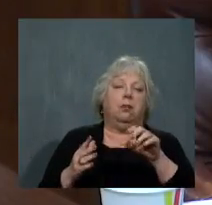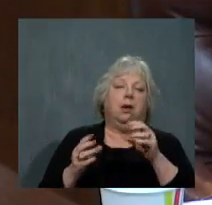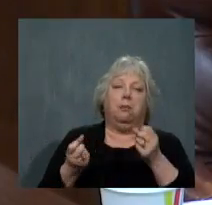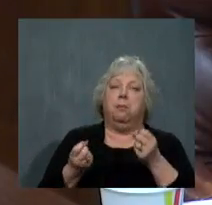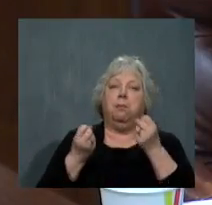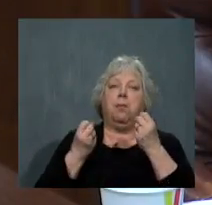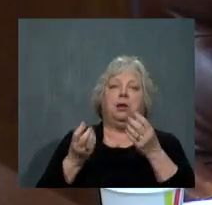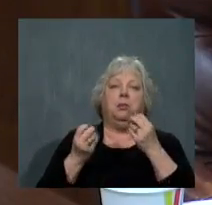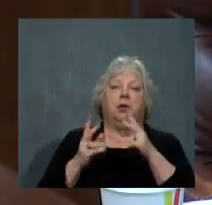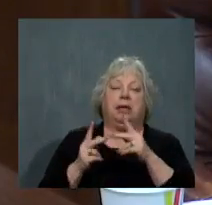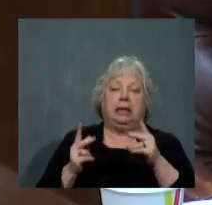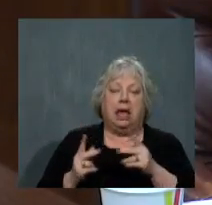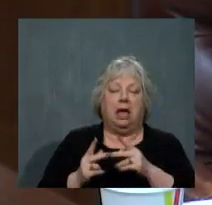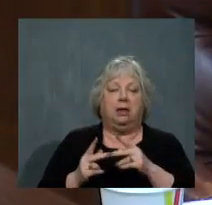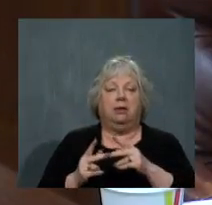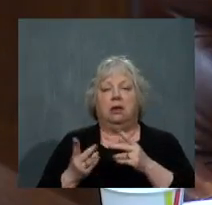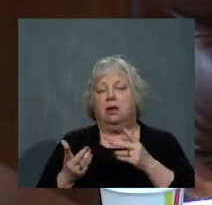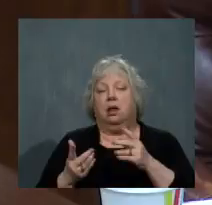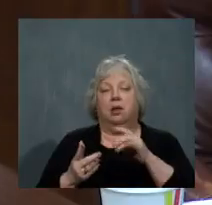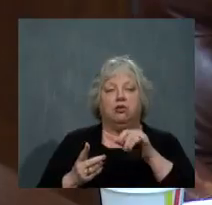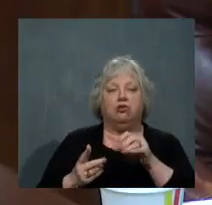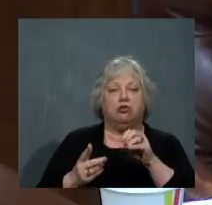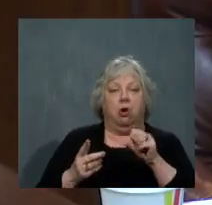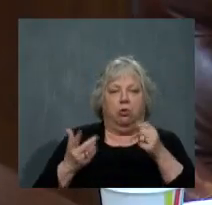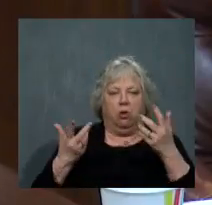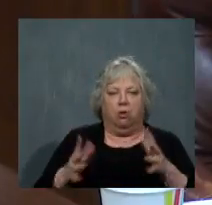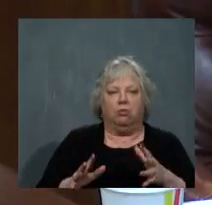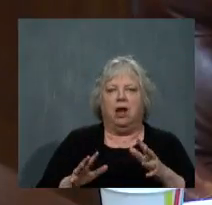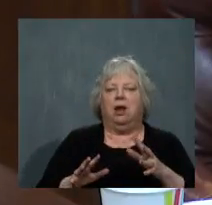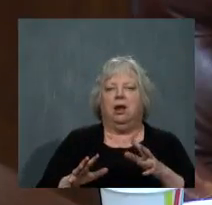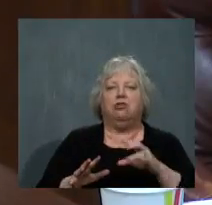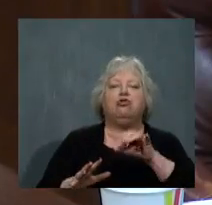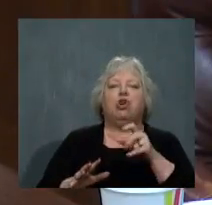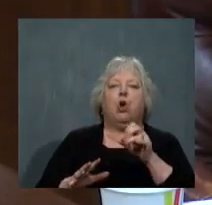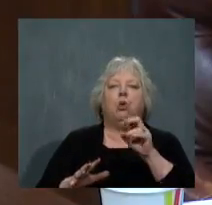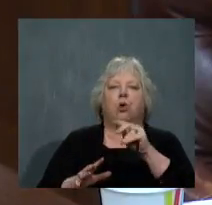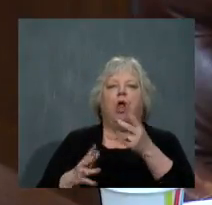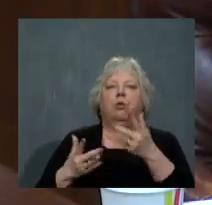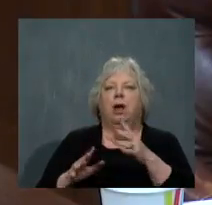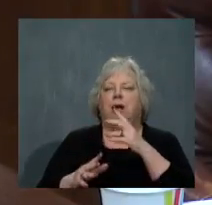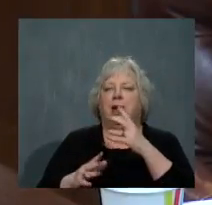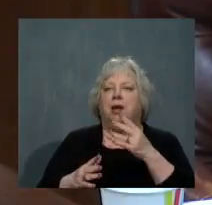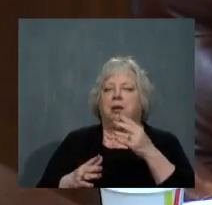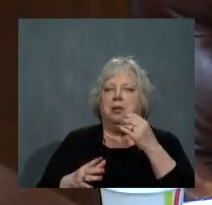ideas of what to do, about how to bring more people into this situation. And